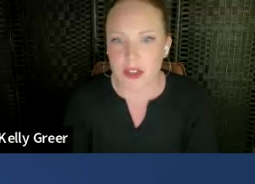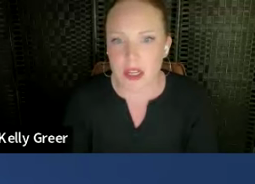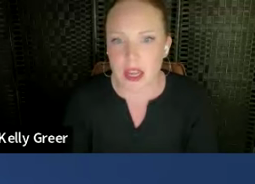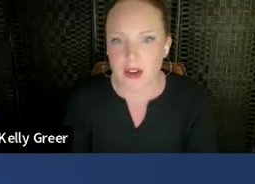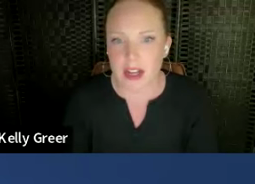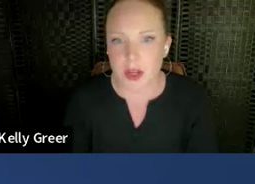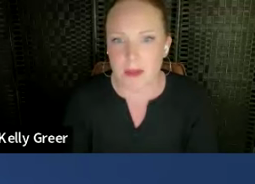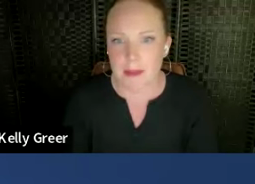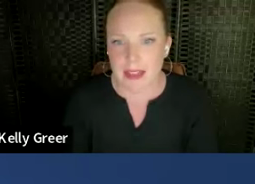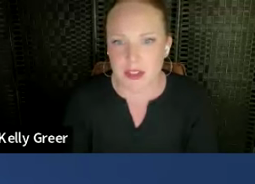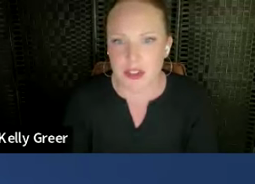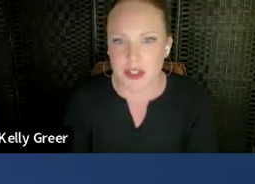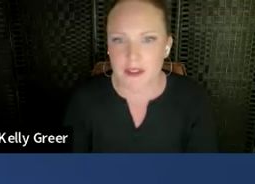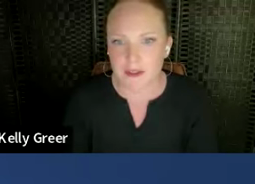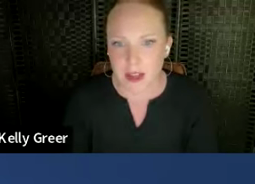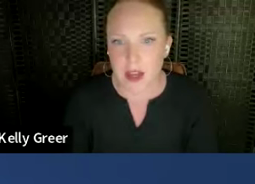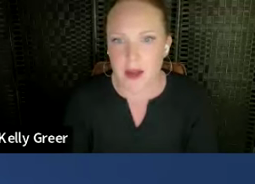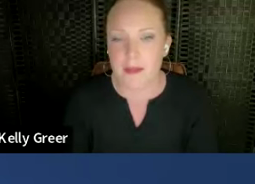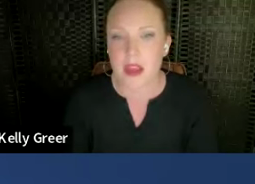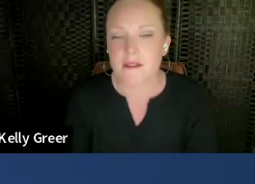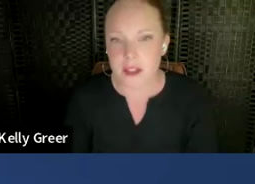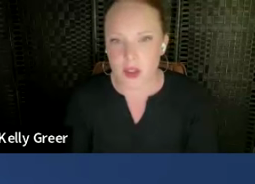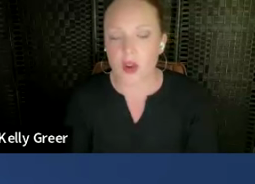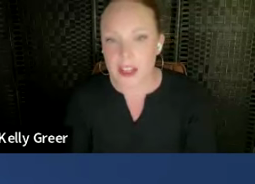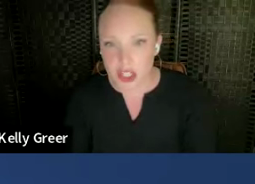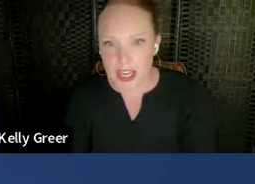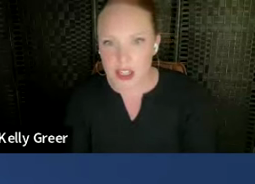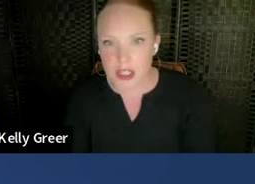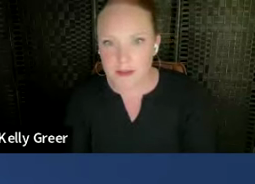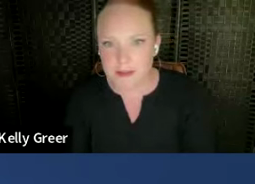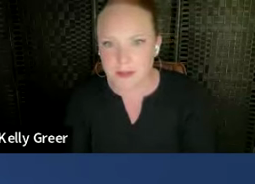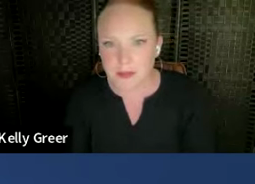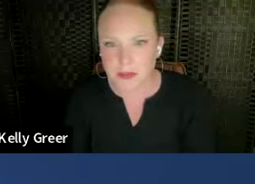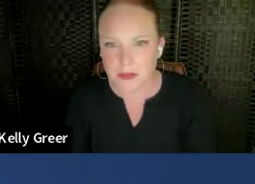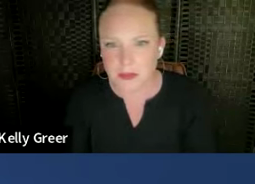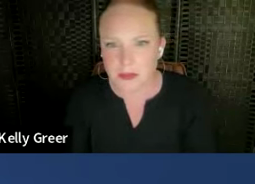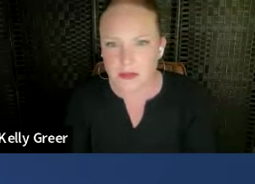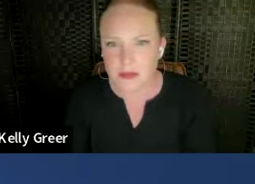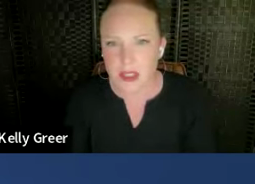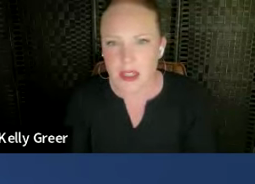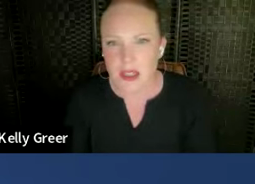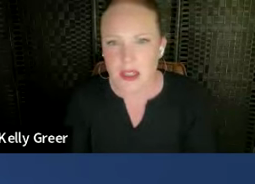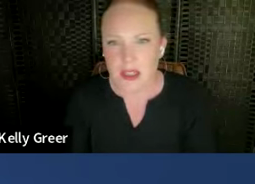to Gallaudet University. I graduated my master's degree in physical education.